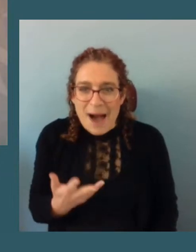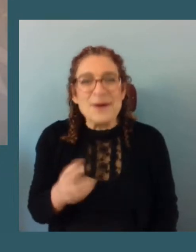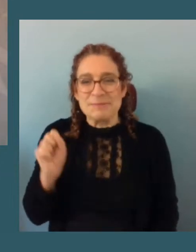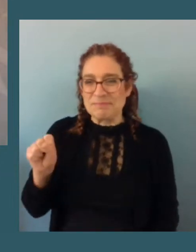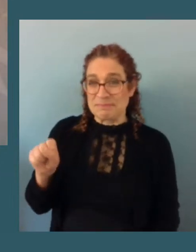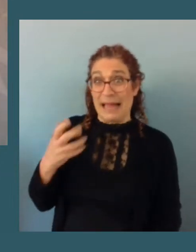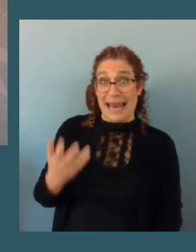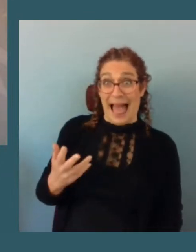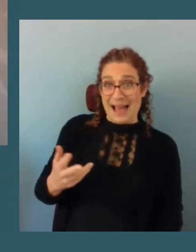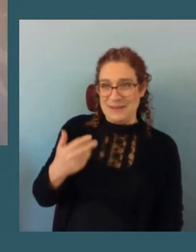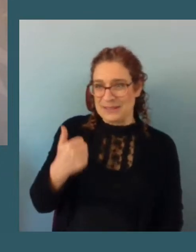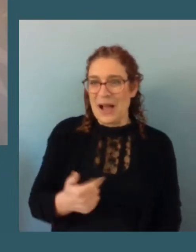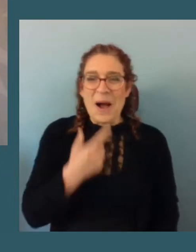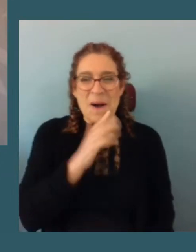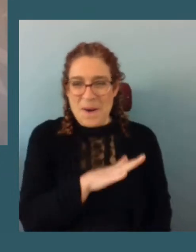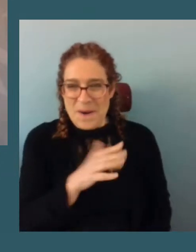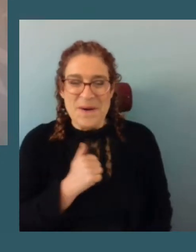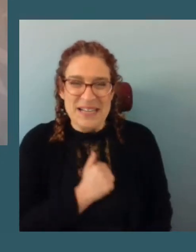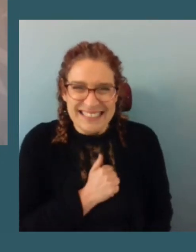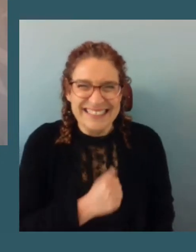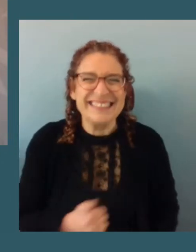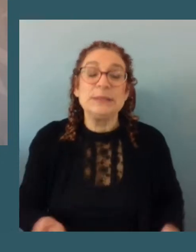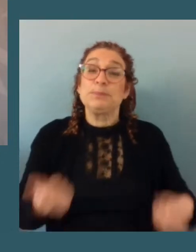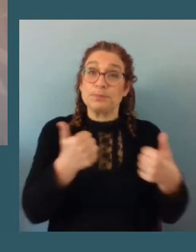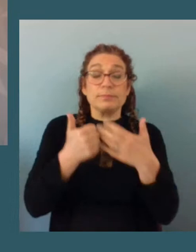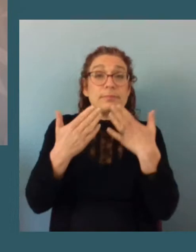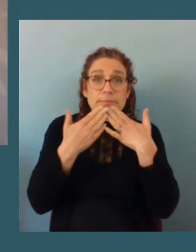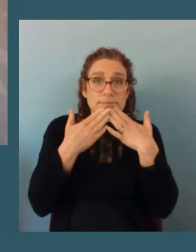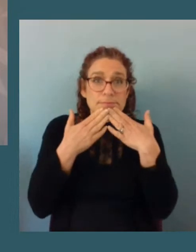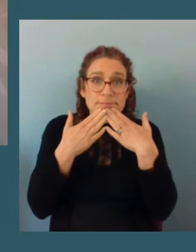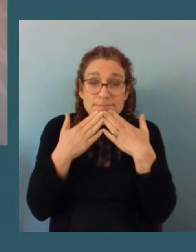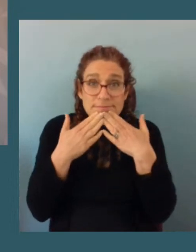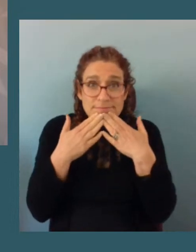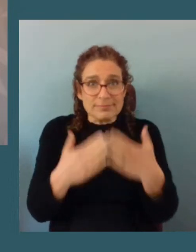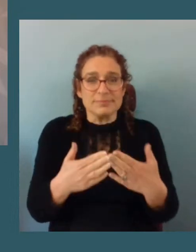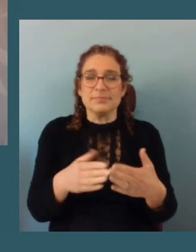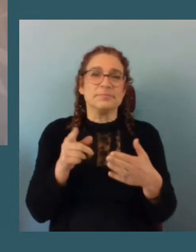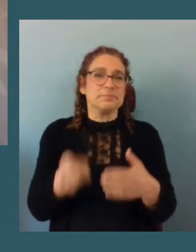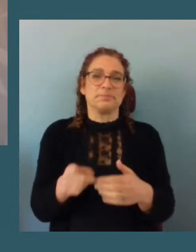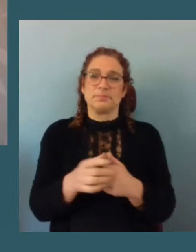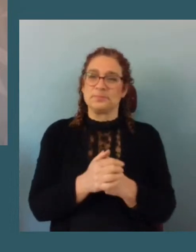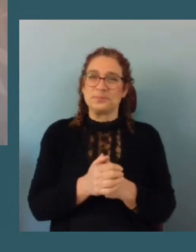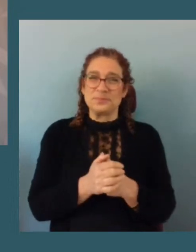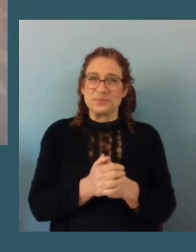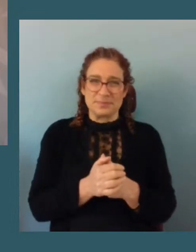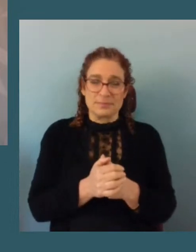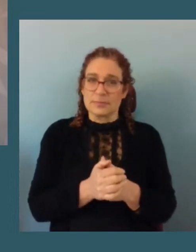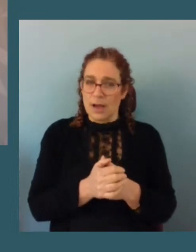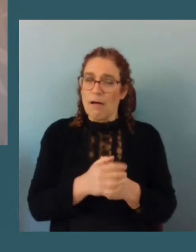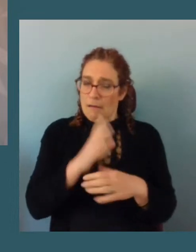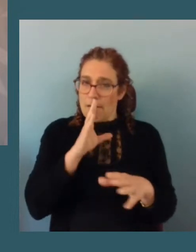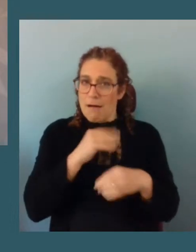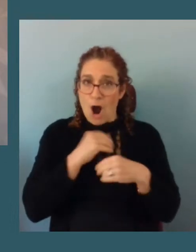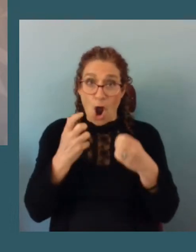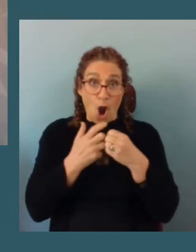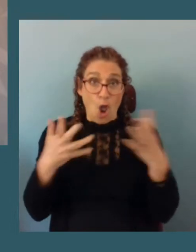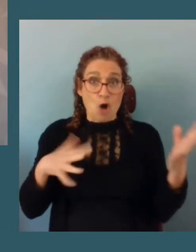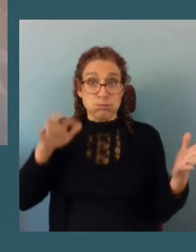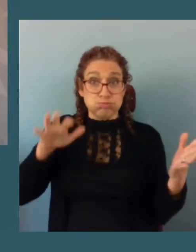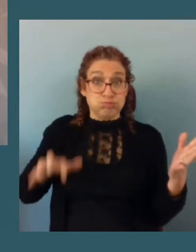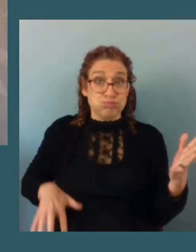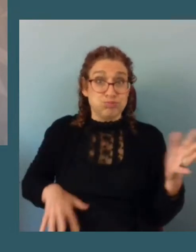Oh, apologies. Thank you for a great presentation. It was very informative. We've had quite a few questions come